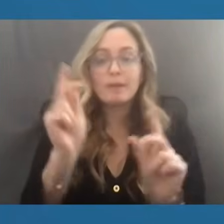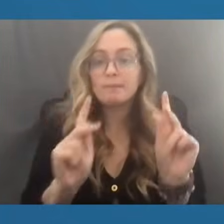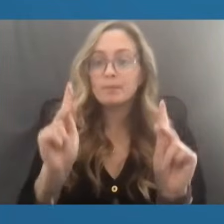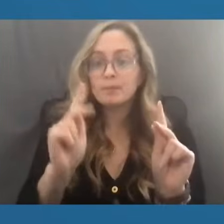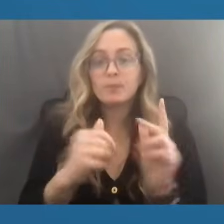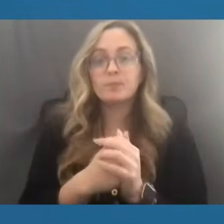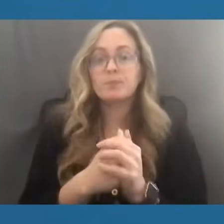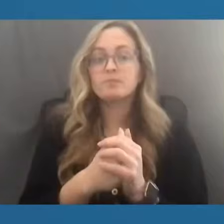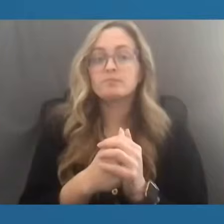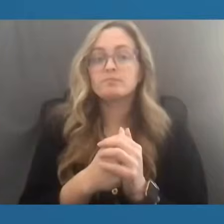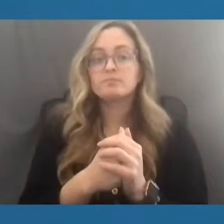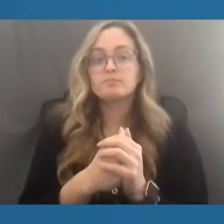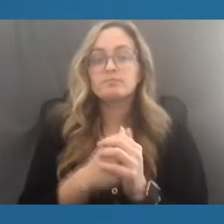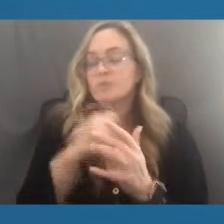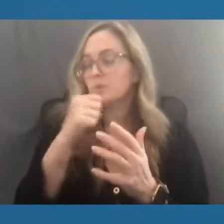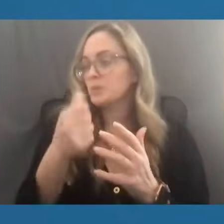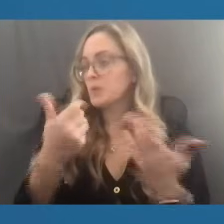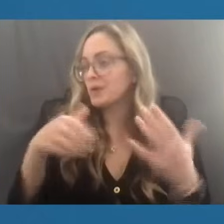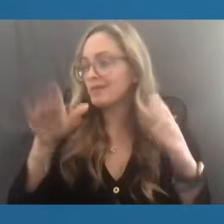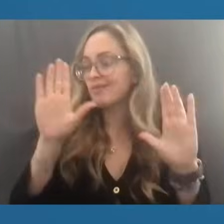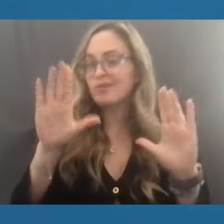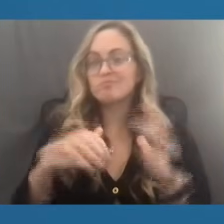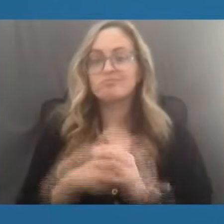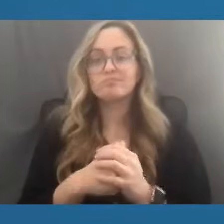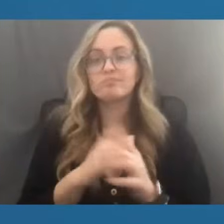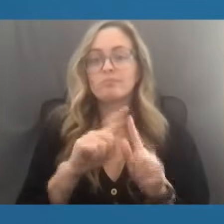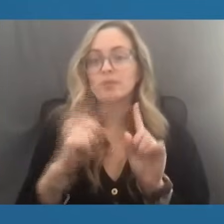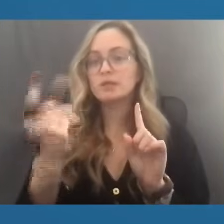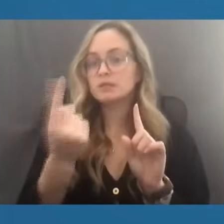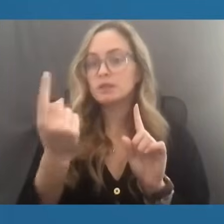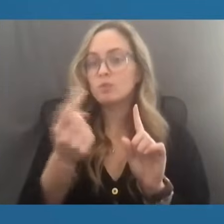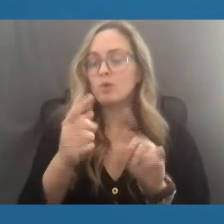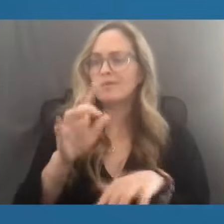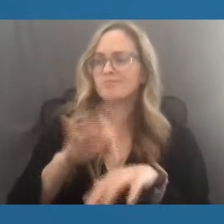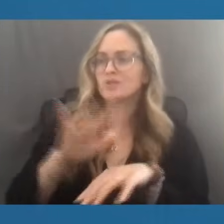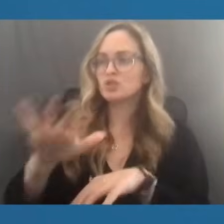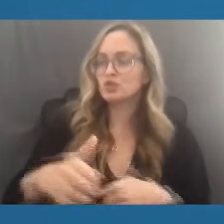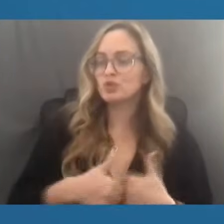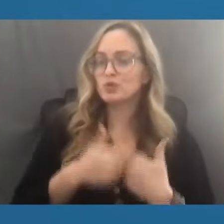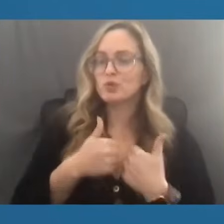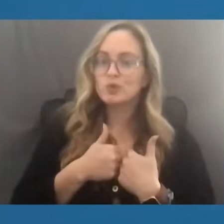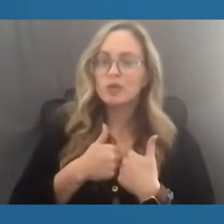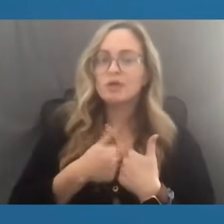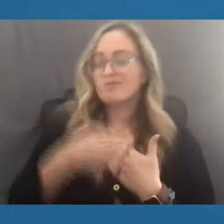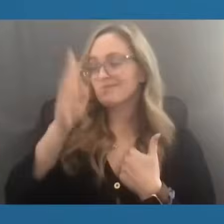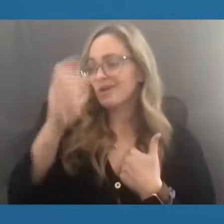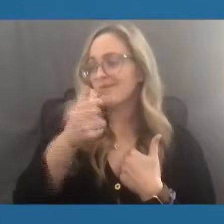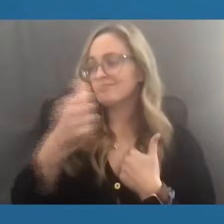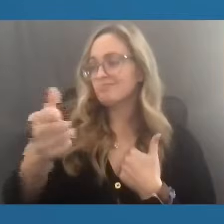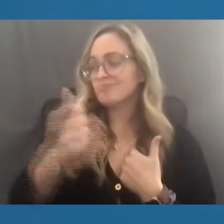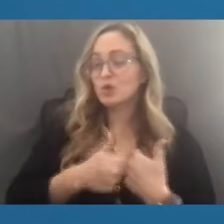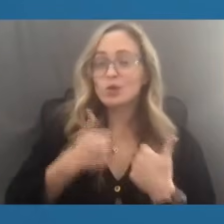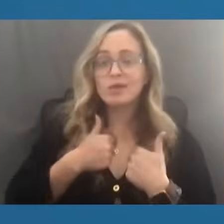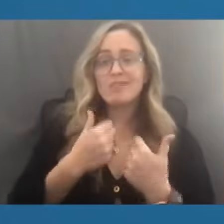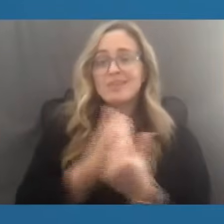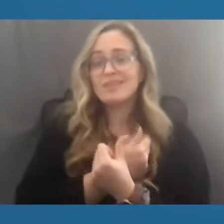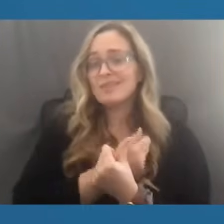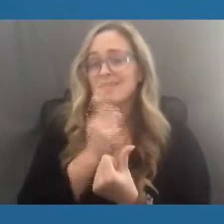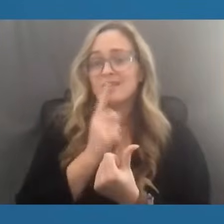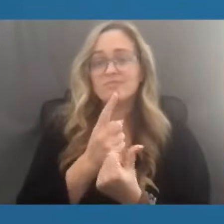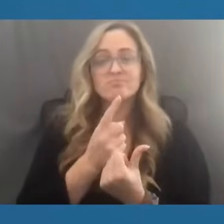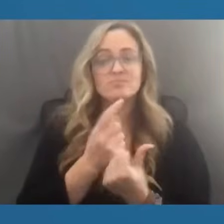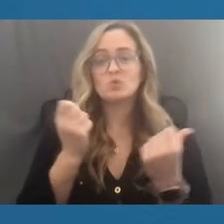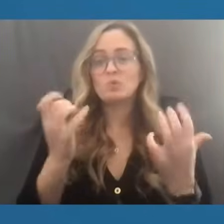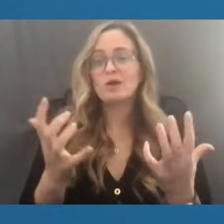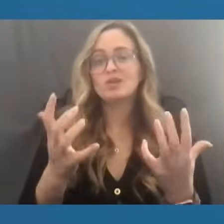would not give up the fight. But someone touched them in their lives, someone that God put into their lives, that they loved so deeply, that